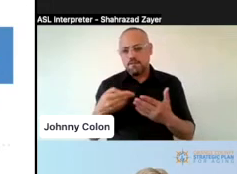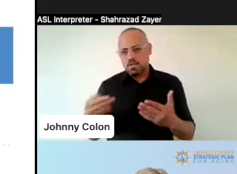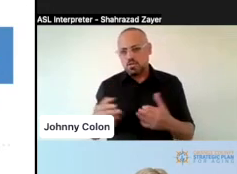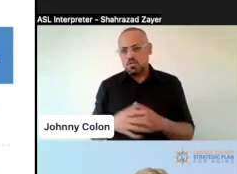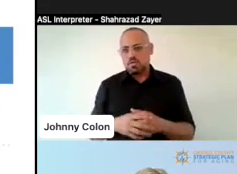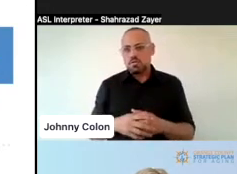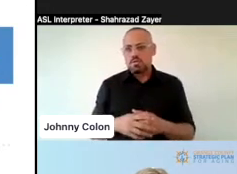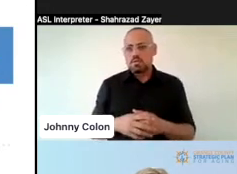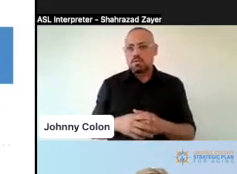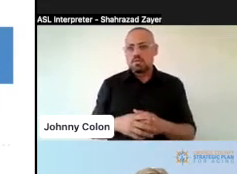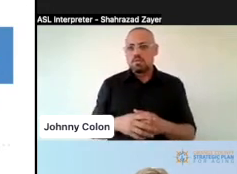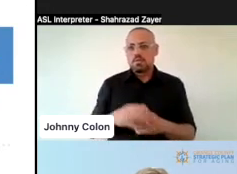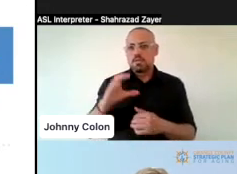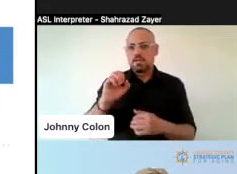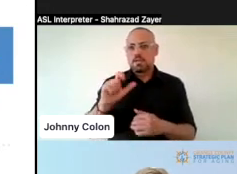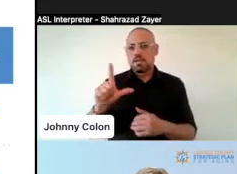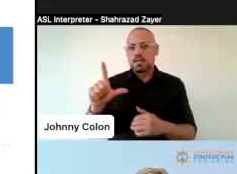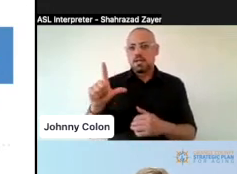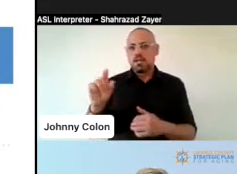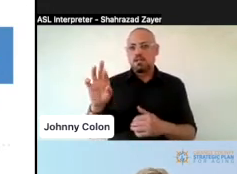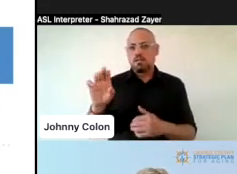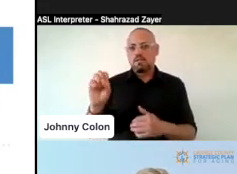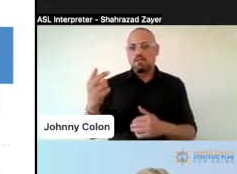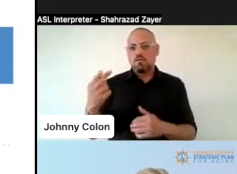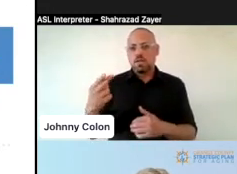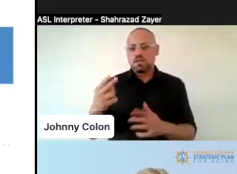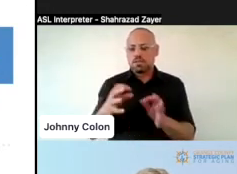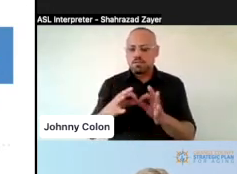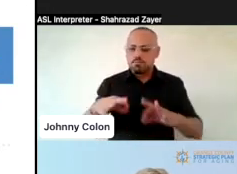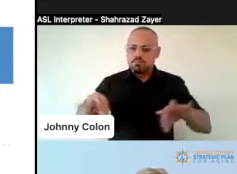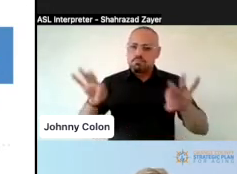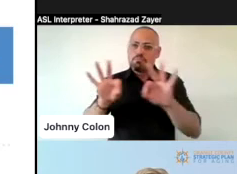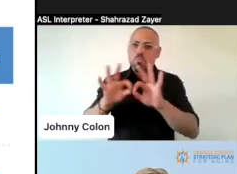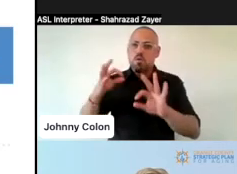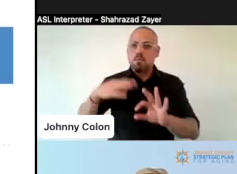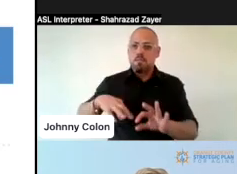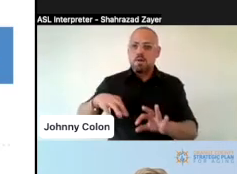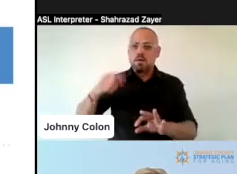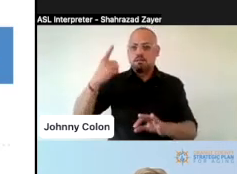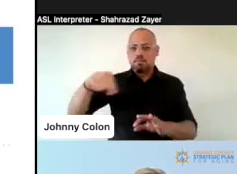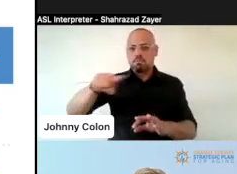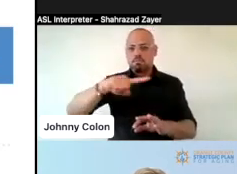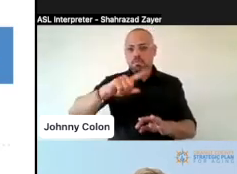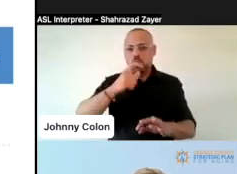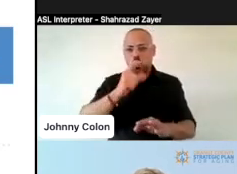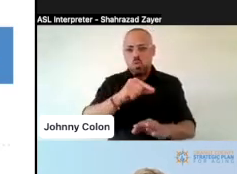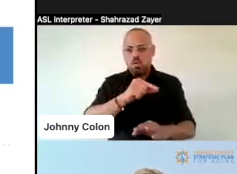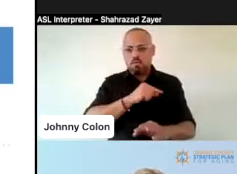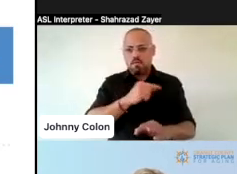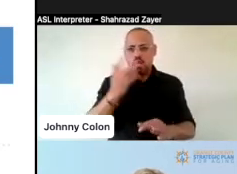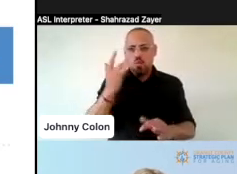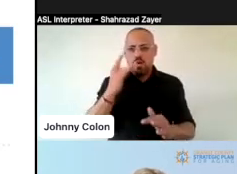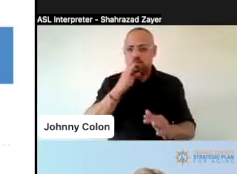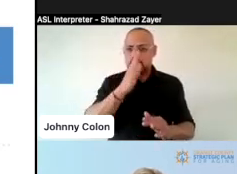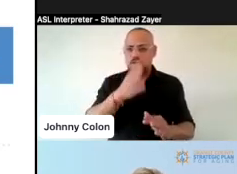CalFresh is an extremely important benefit for those who qualify because it provides direct